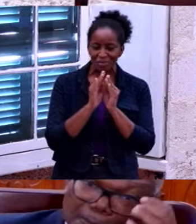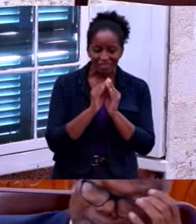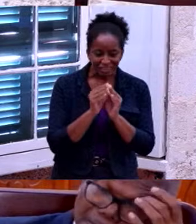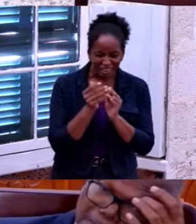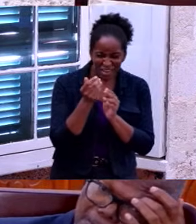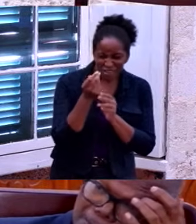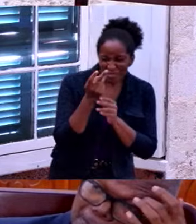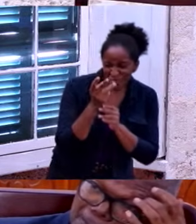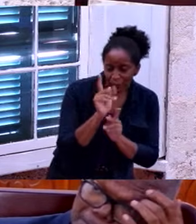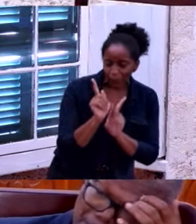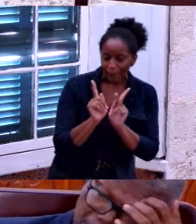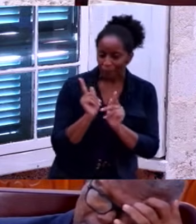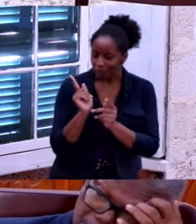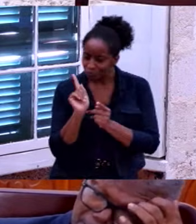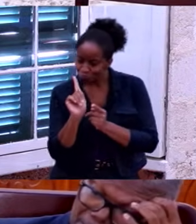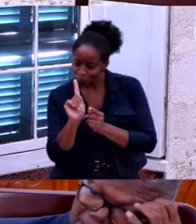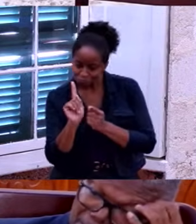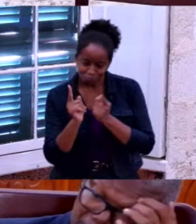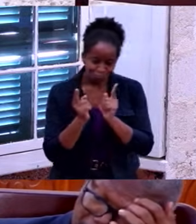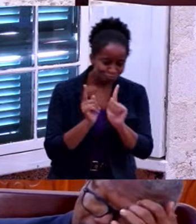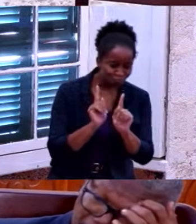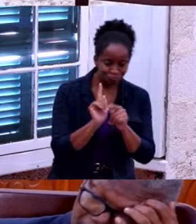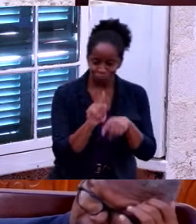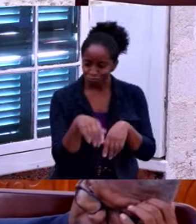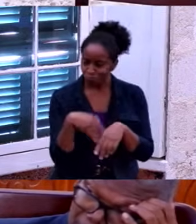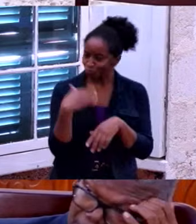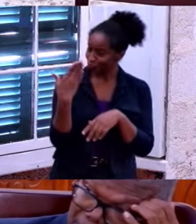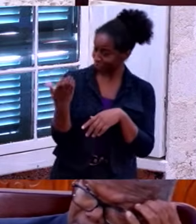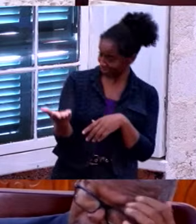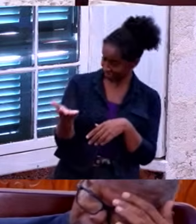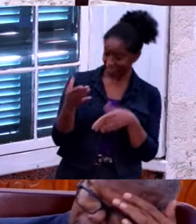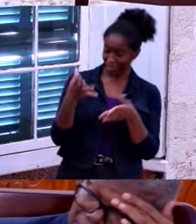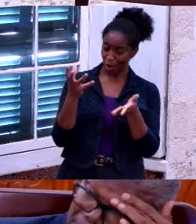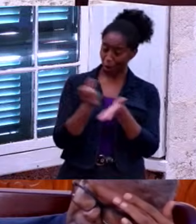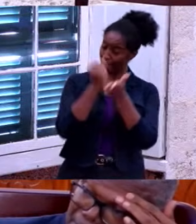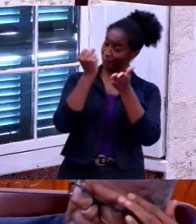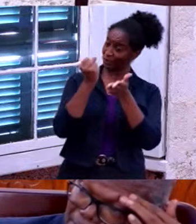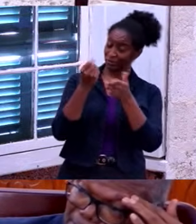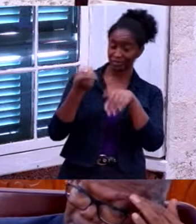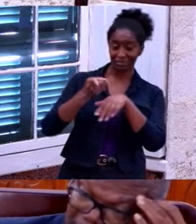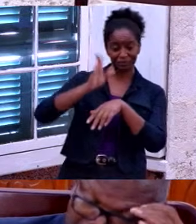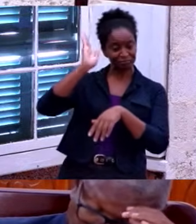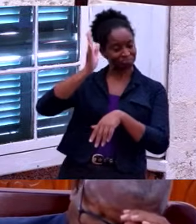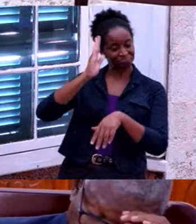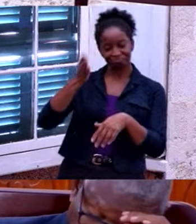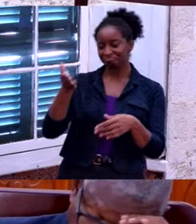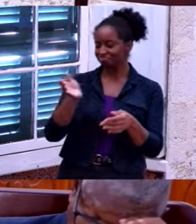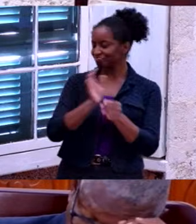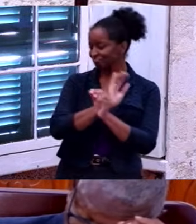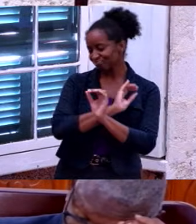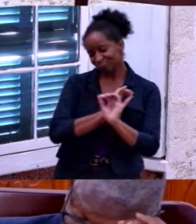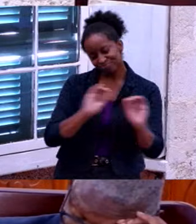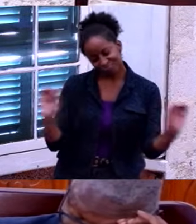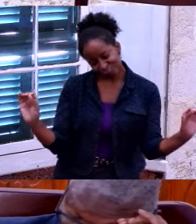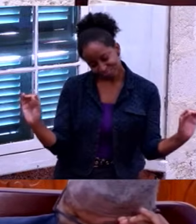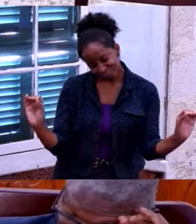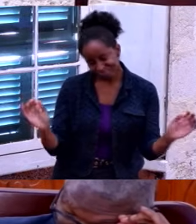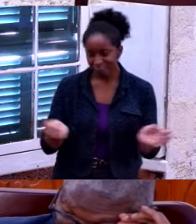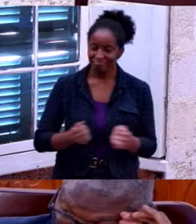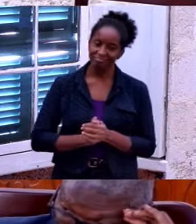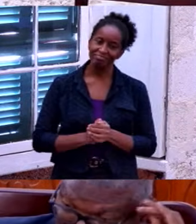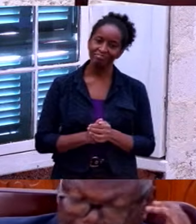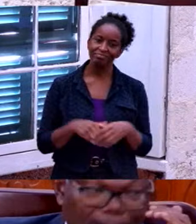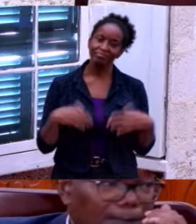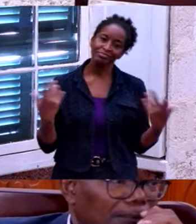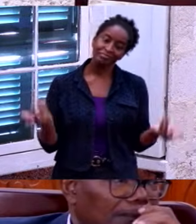people not speaking and not getting opportunities to speak. But such is the opportunity when you get up, you say what you